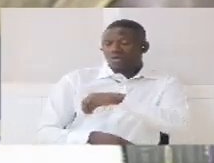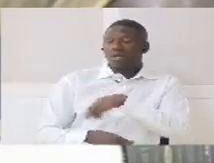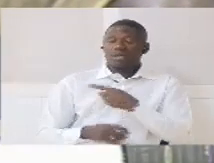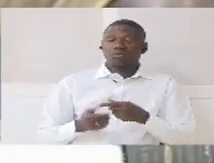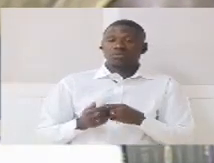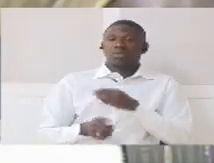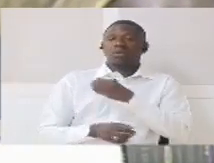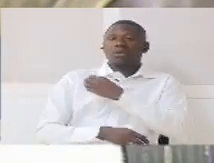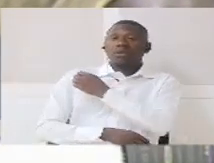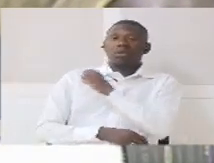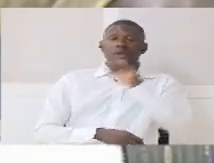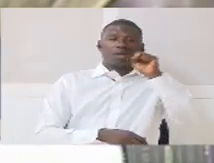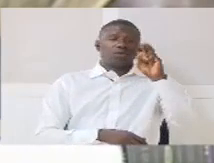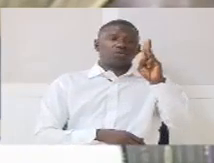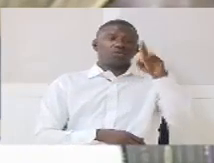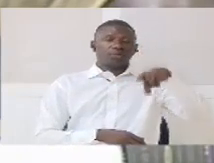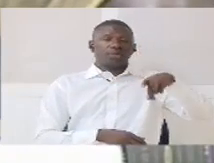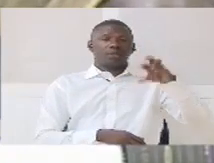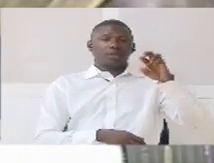superintendent. Boto. I was there.